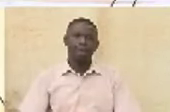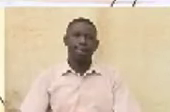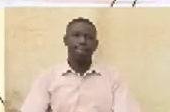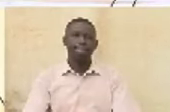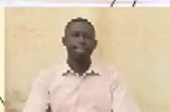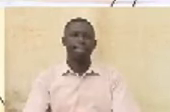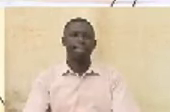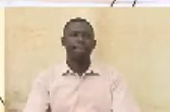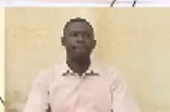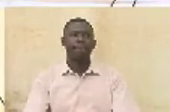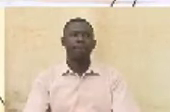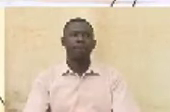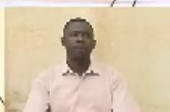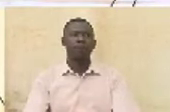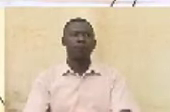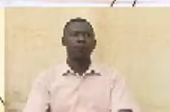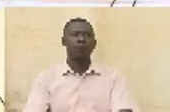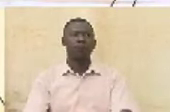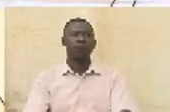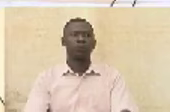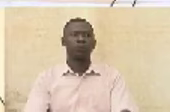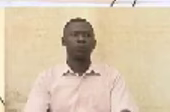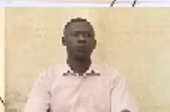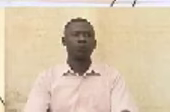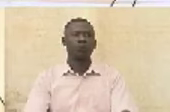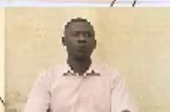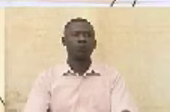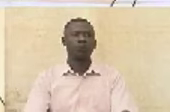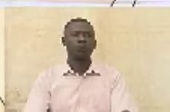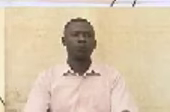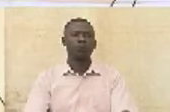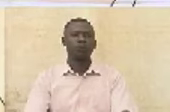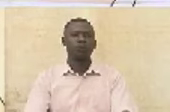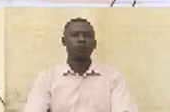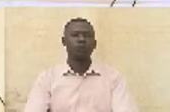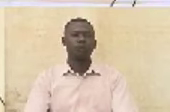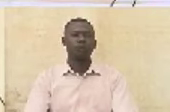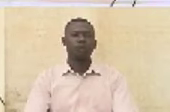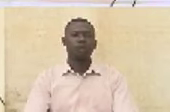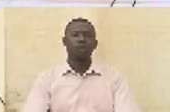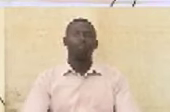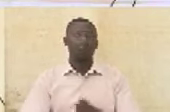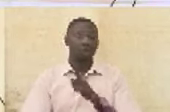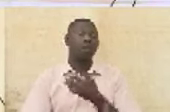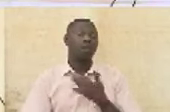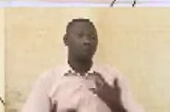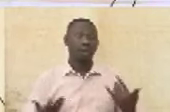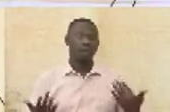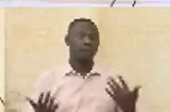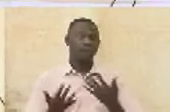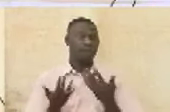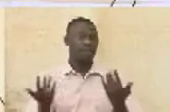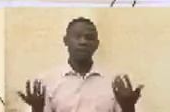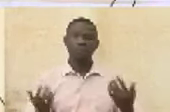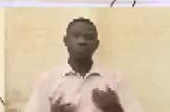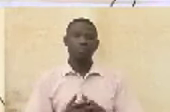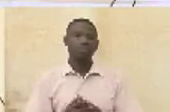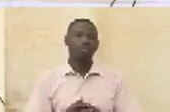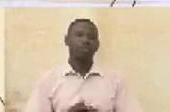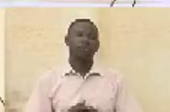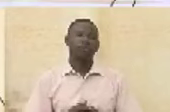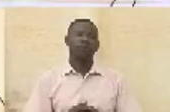rin daame no fa yo mo jeel mu da ye bulan ni Toyota ju kun to kono. Mo si atal. Well, there were plenty.